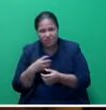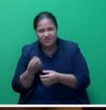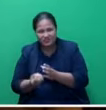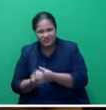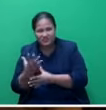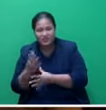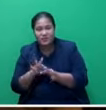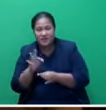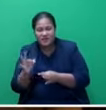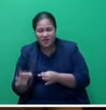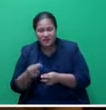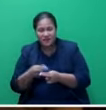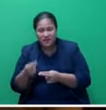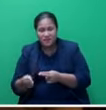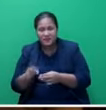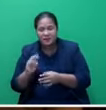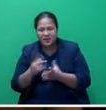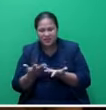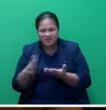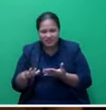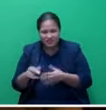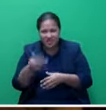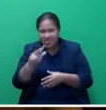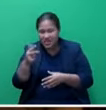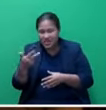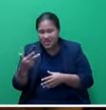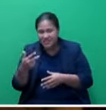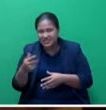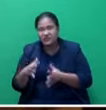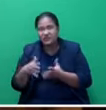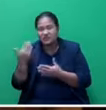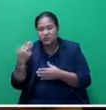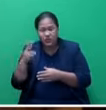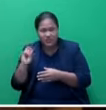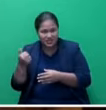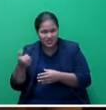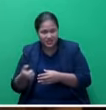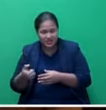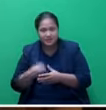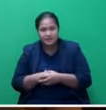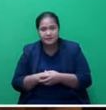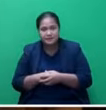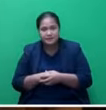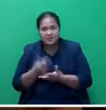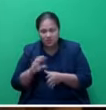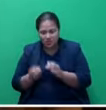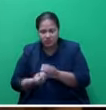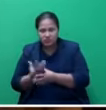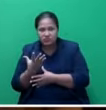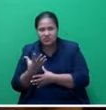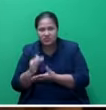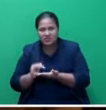farms. From an average yield of 38 tons per hectare in 2016, the yield has increased to